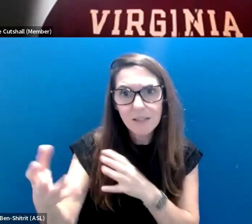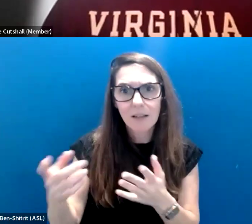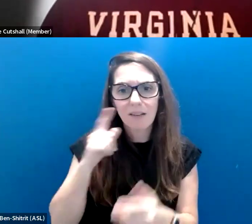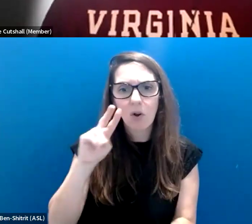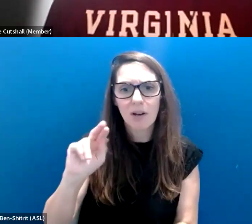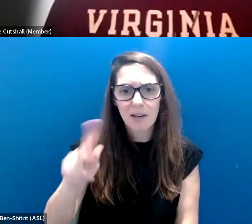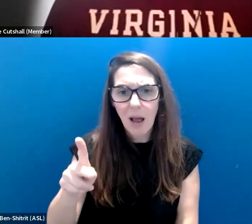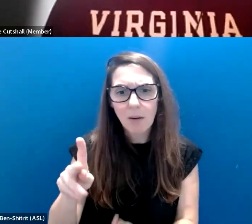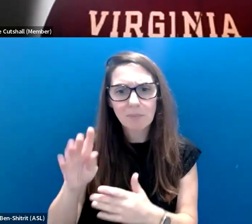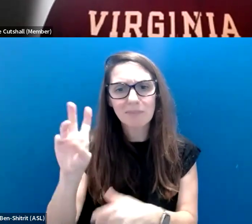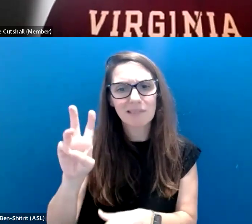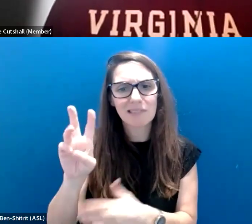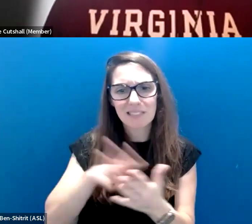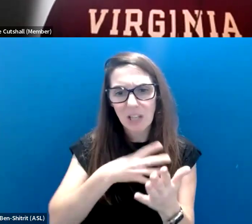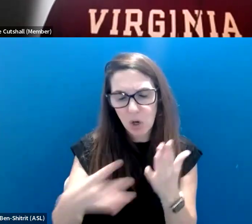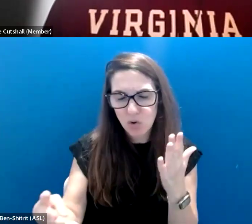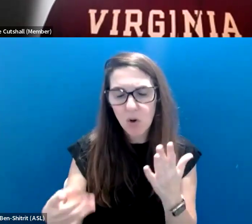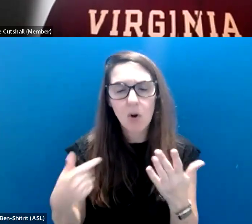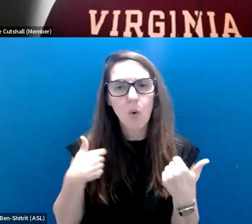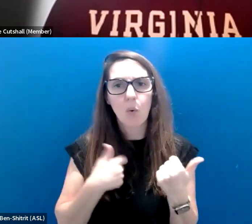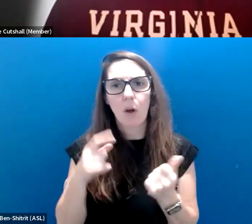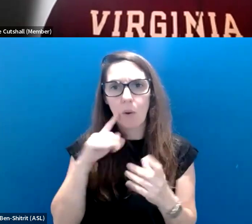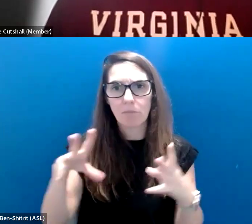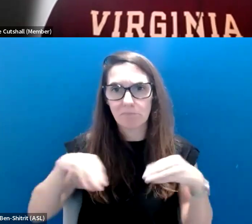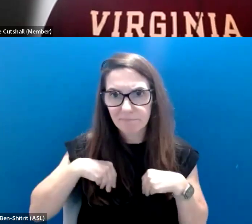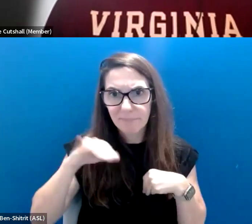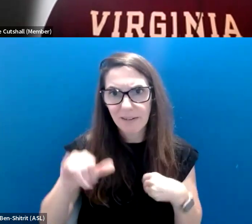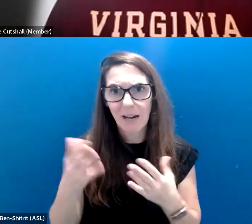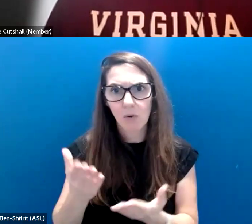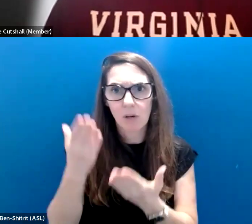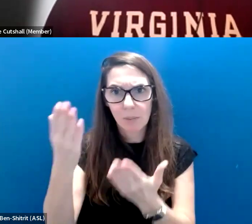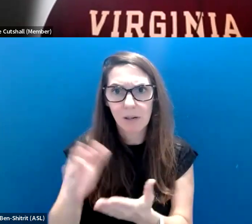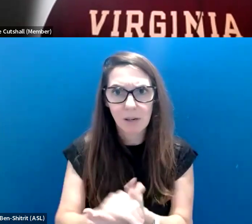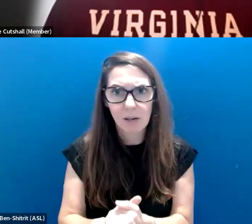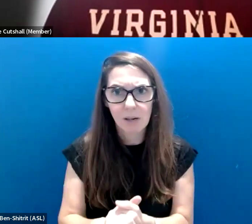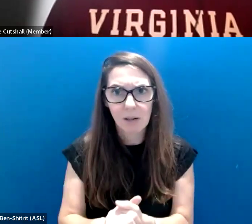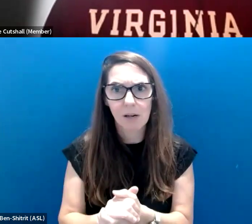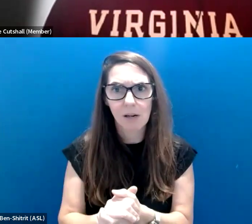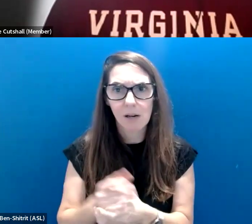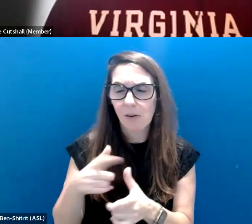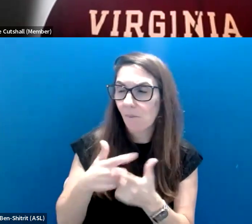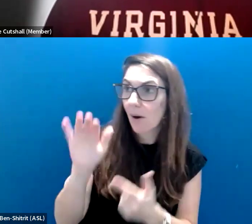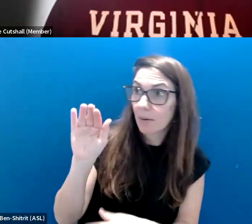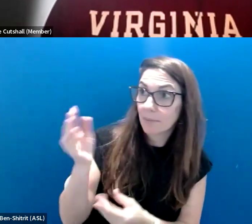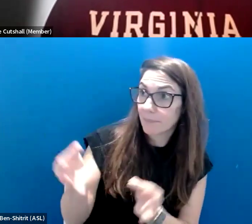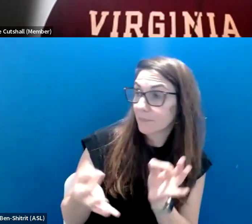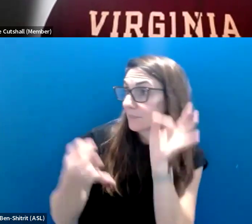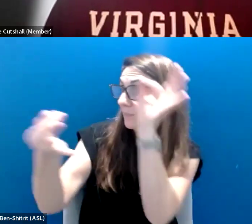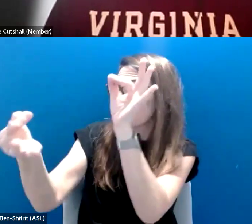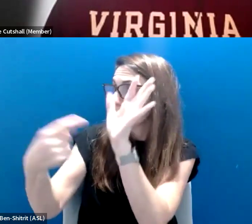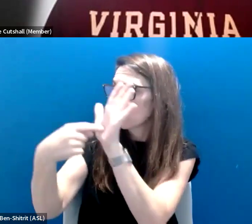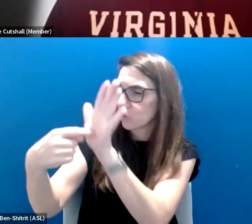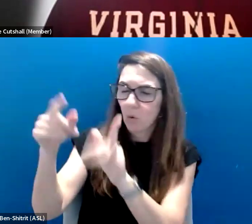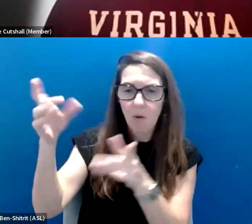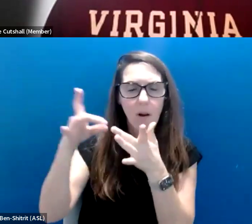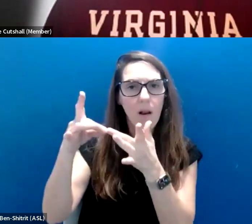NAP6 schedule, we would take that recommendation and then go to our leadership and ask if they